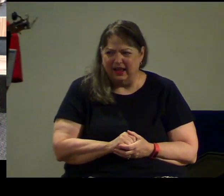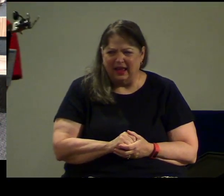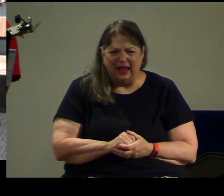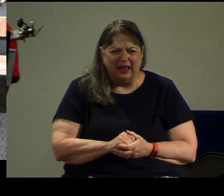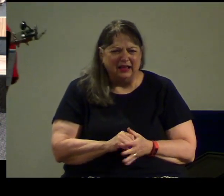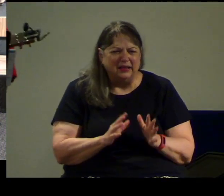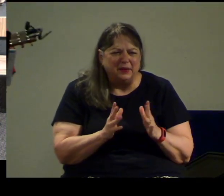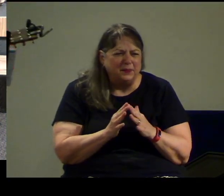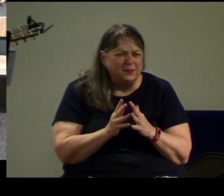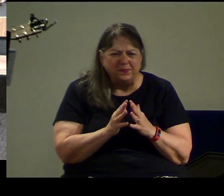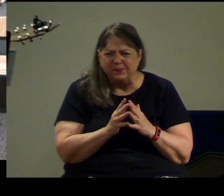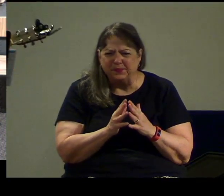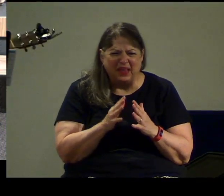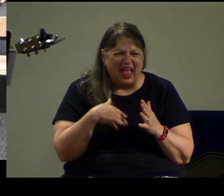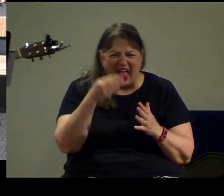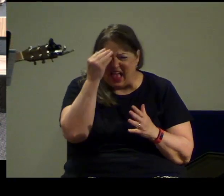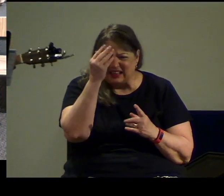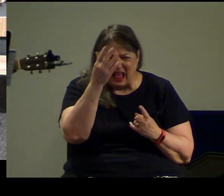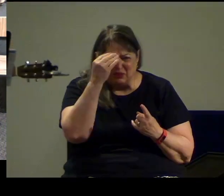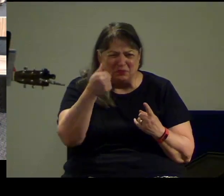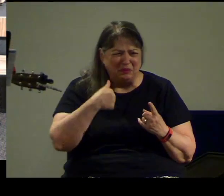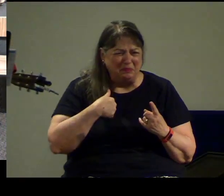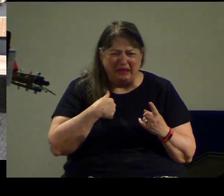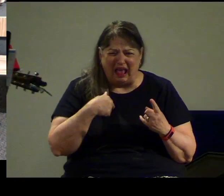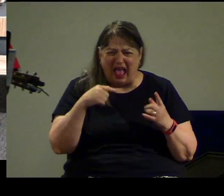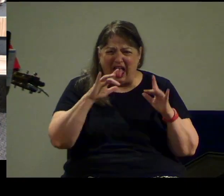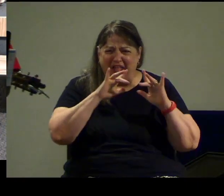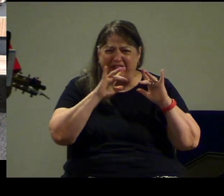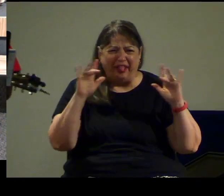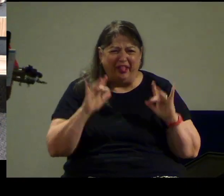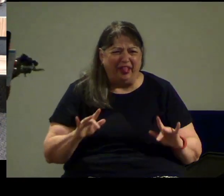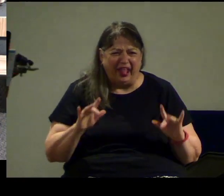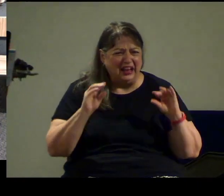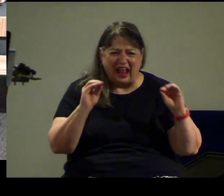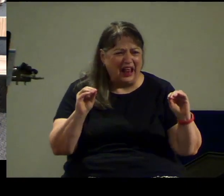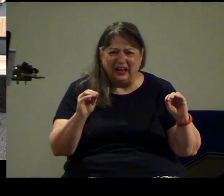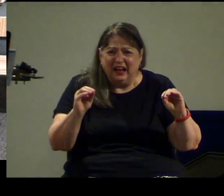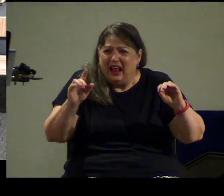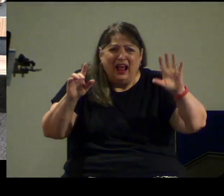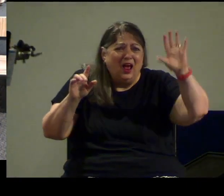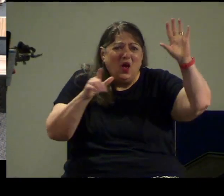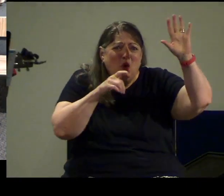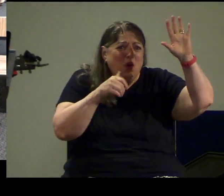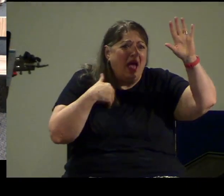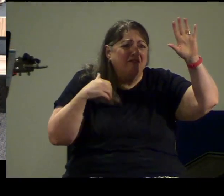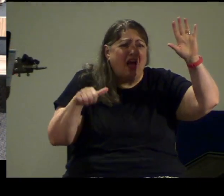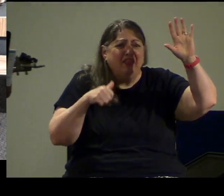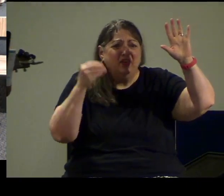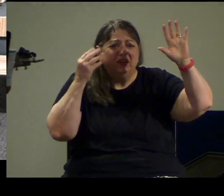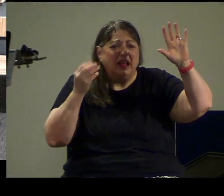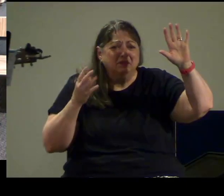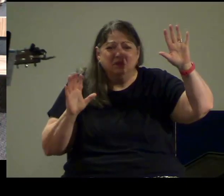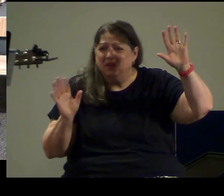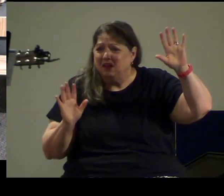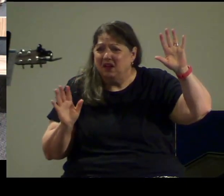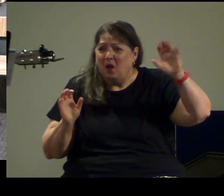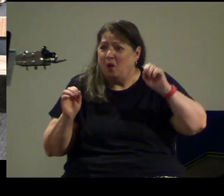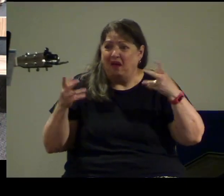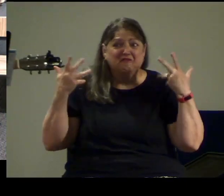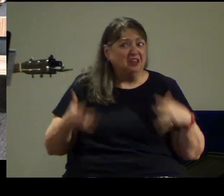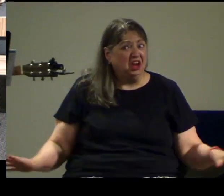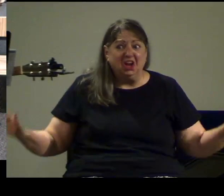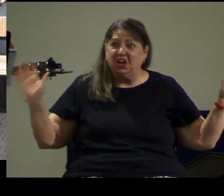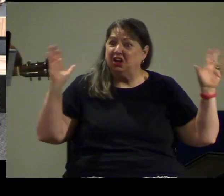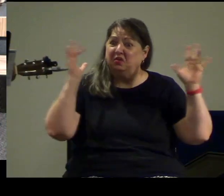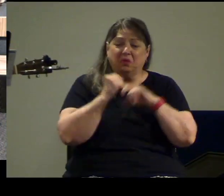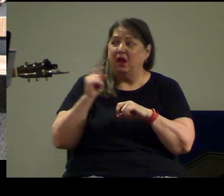any particular announcements. Does anybody have anything that needs to be covered real quick? If not, I will ask Heather